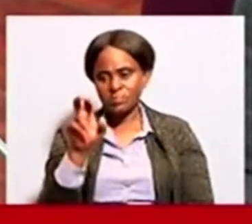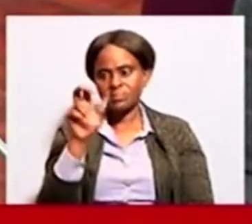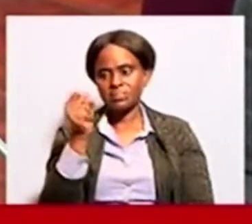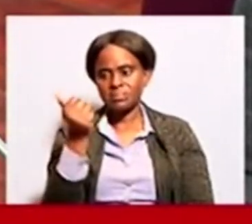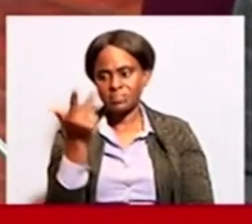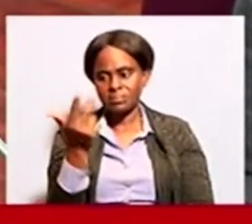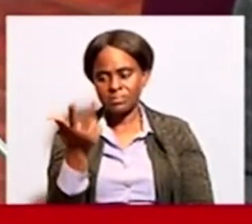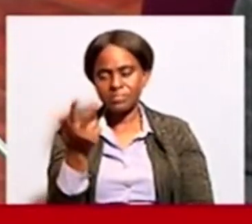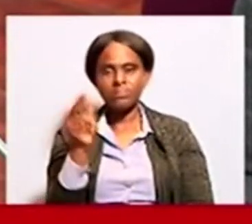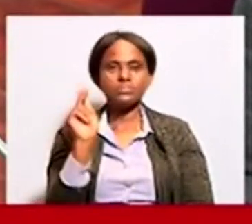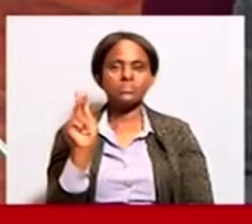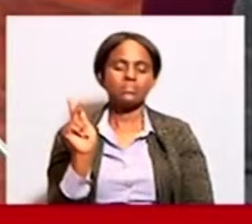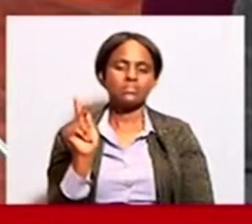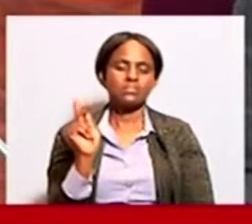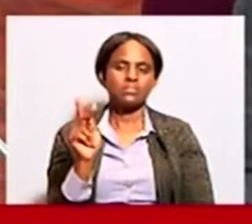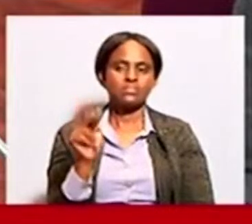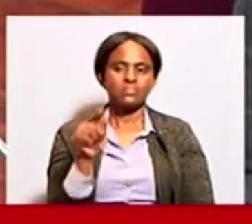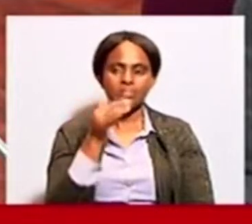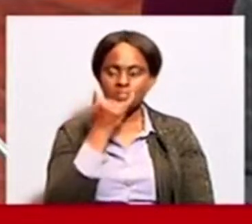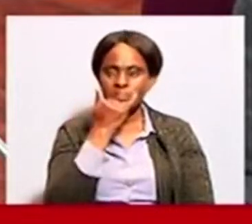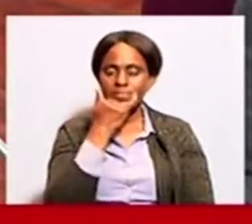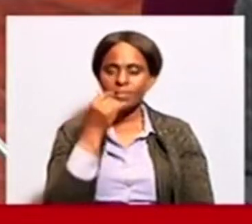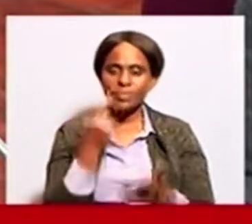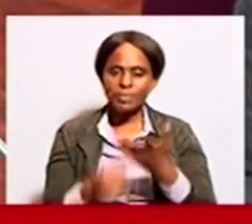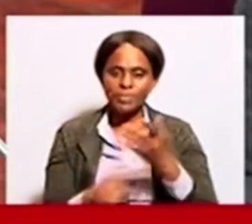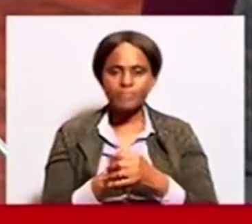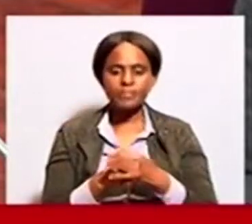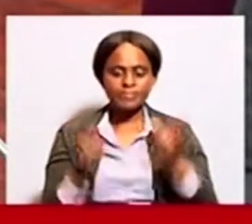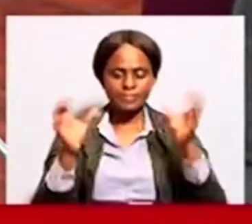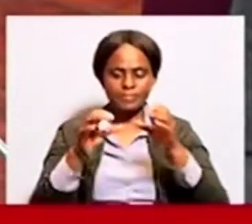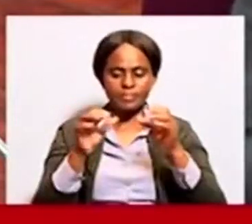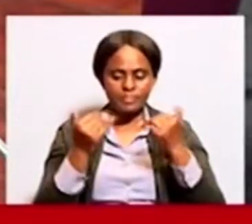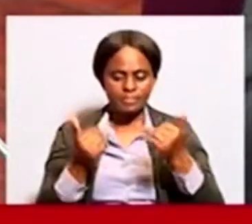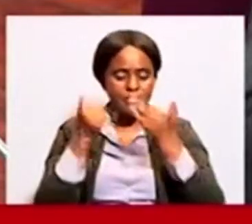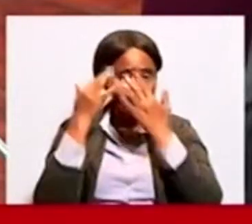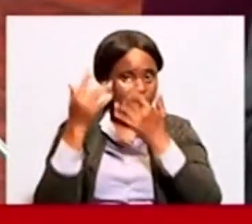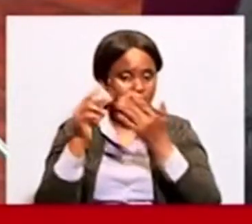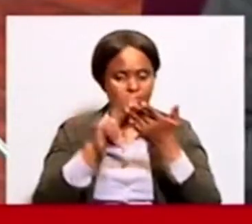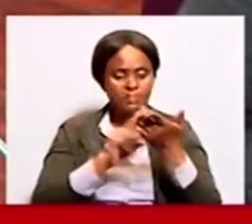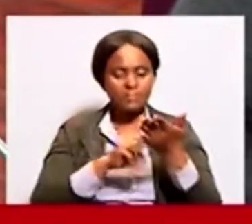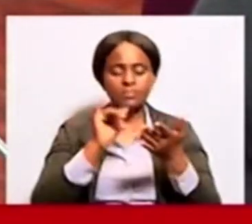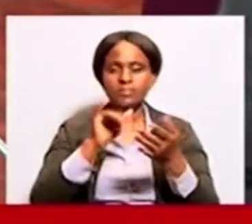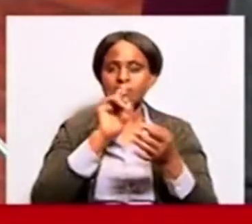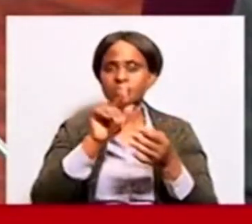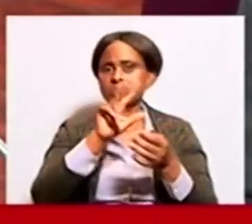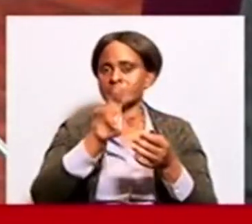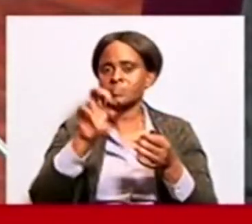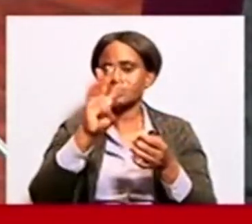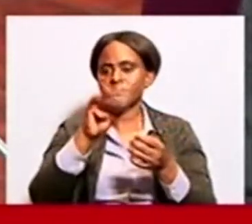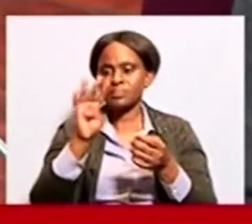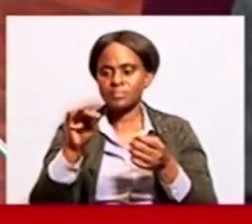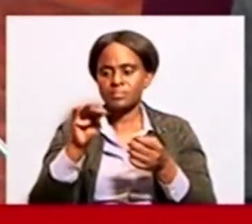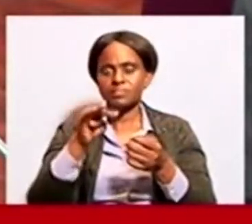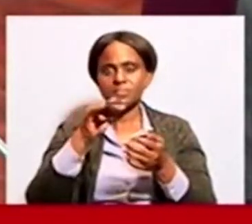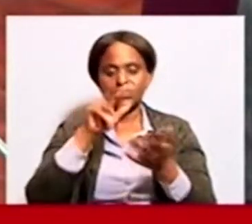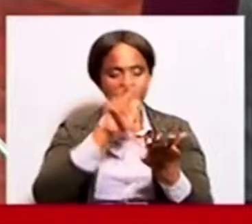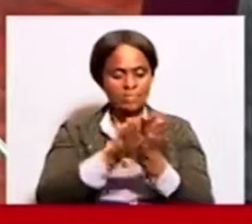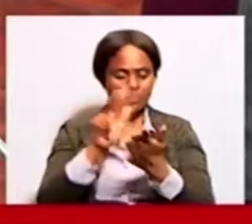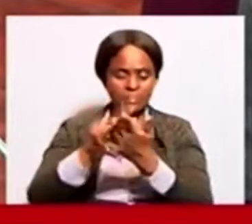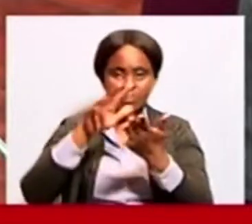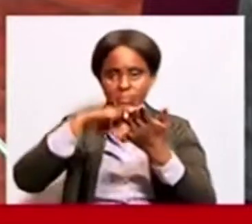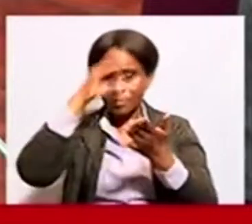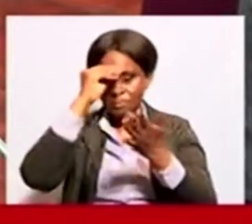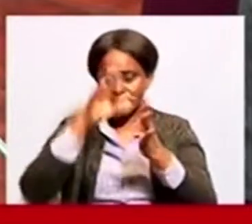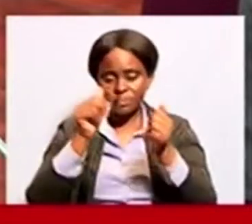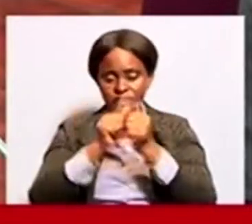2,387,213 kwacha. Because of the query, the Council wishes to report that 344 approved learners with